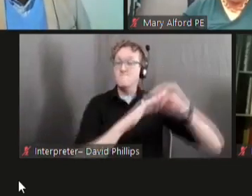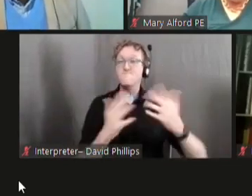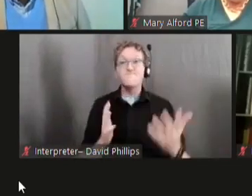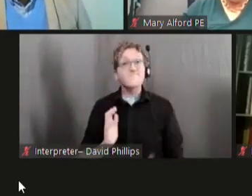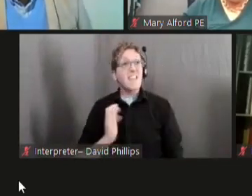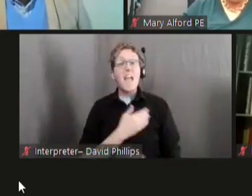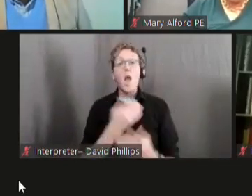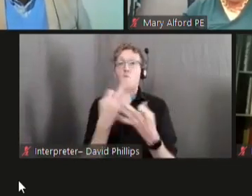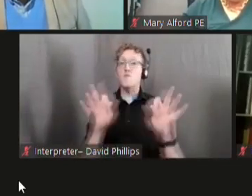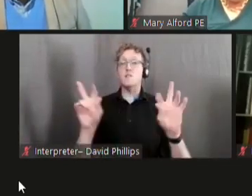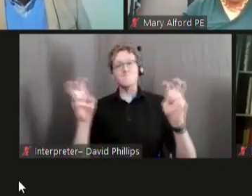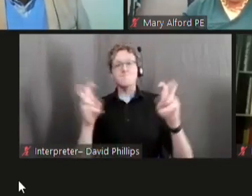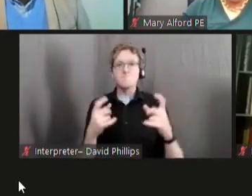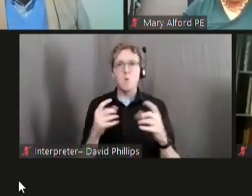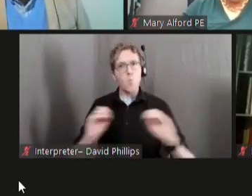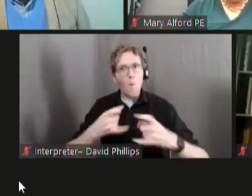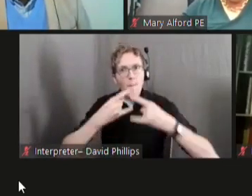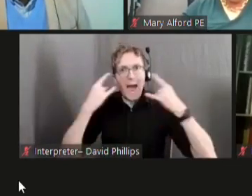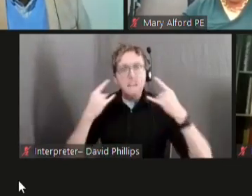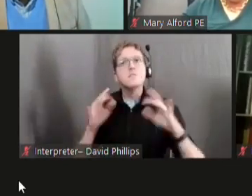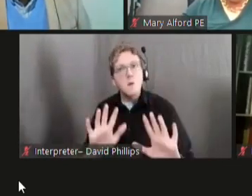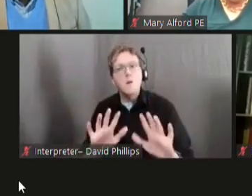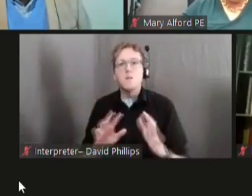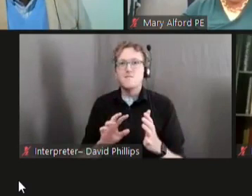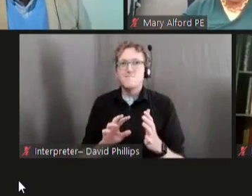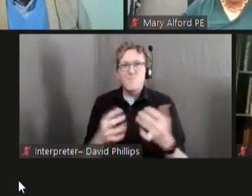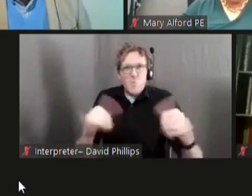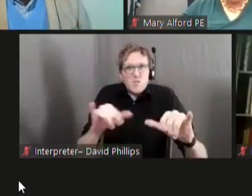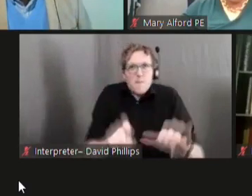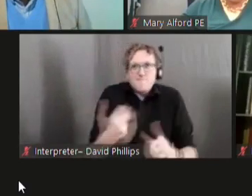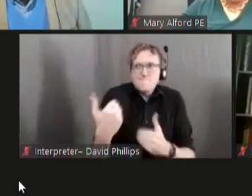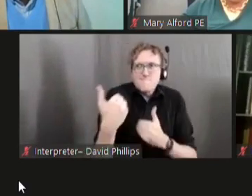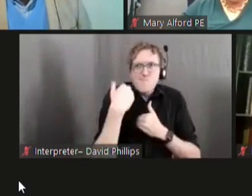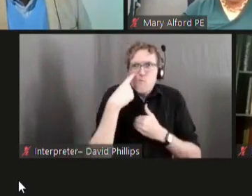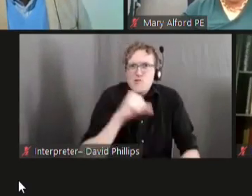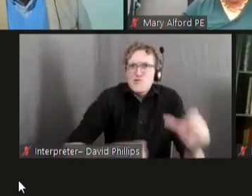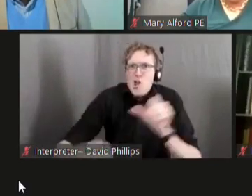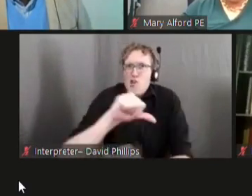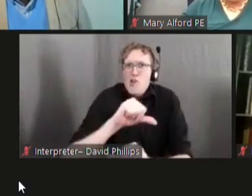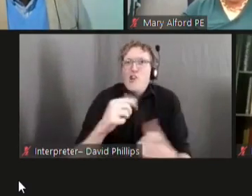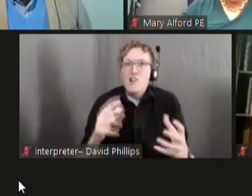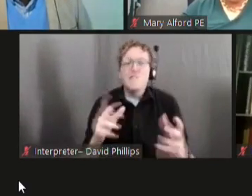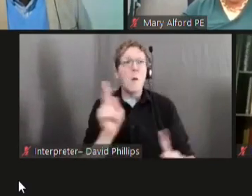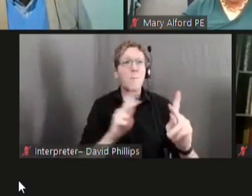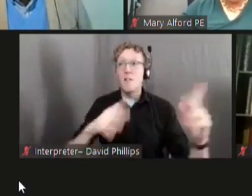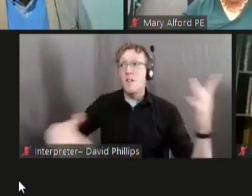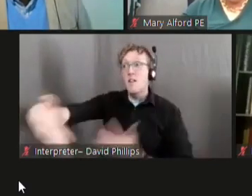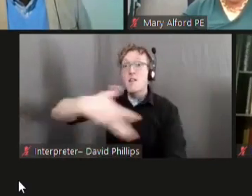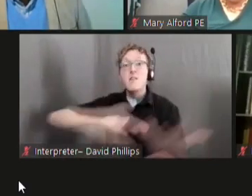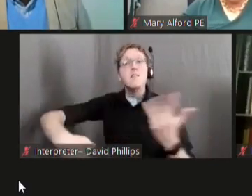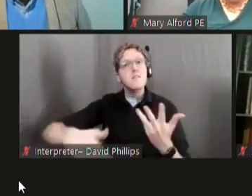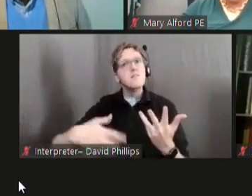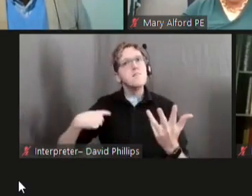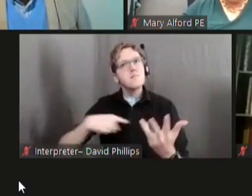mask, is accompanied by a responsibility to those around us. So again, if you've got to care for those around you as well. And with